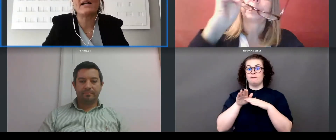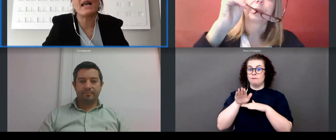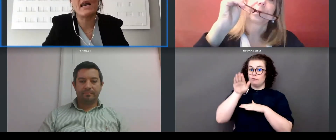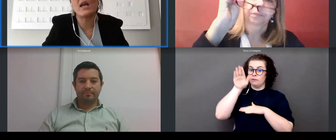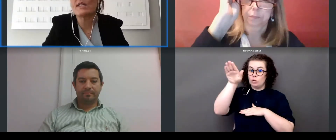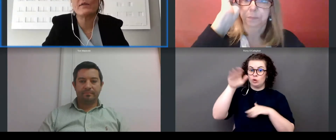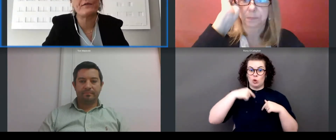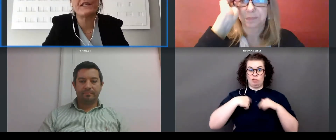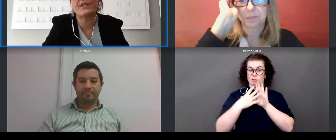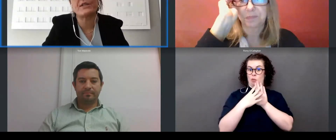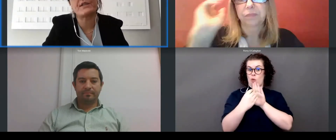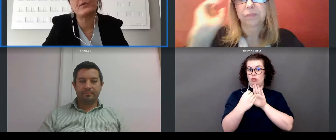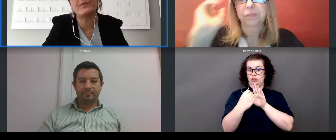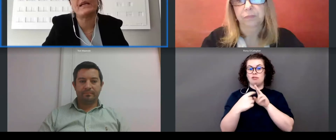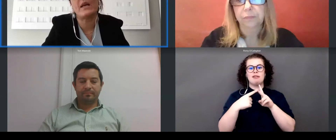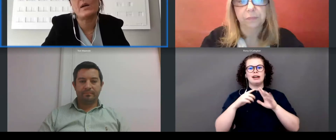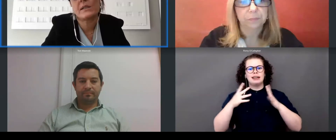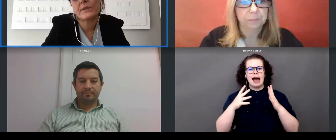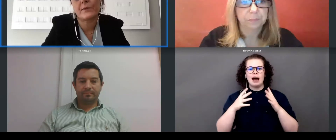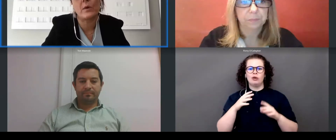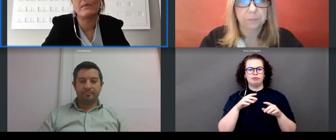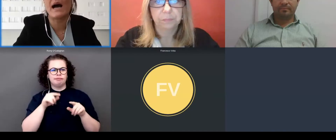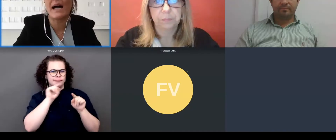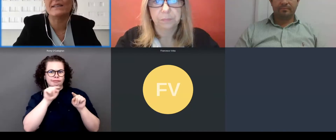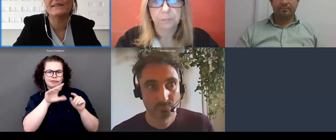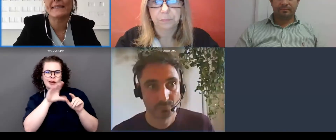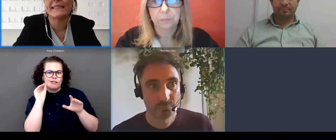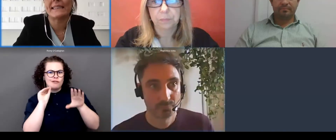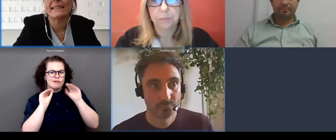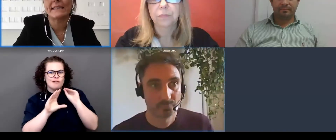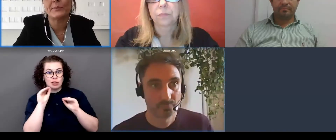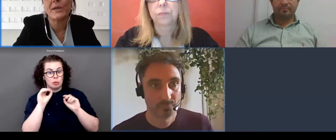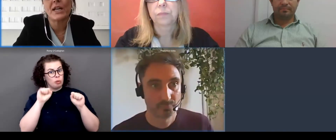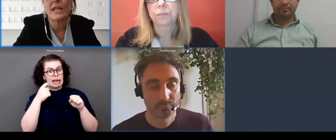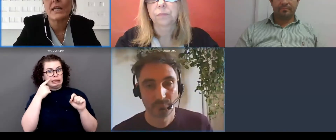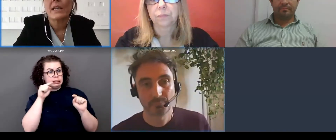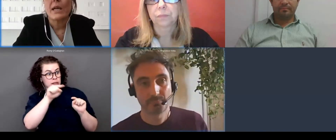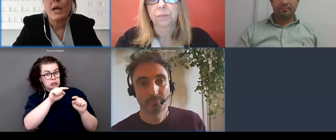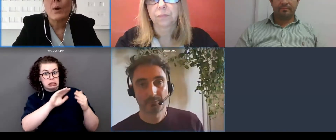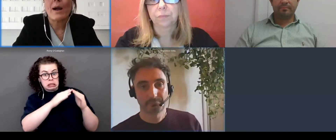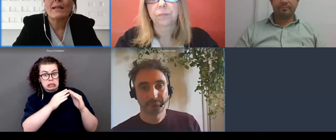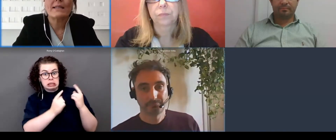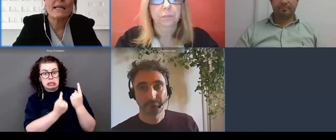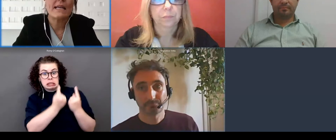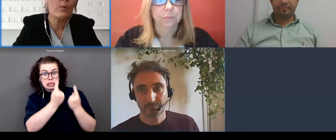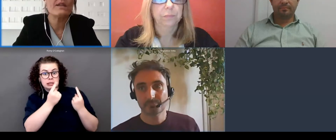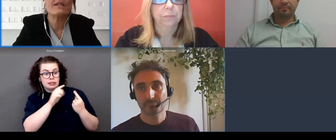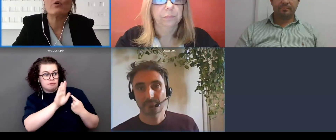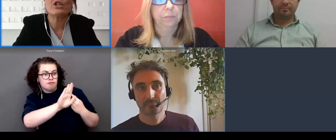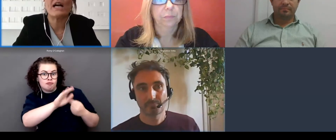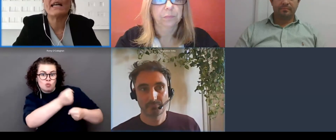are lots of features to be learned from other cities, especially when dealing